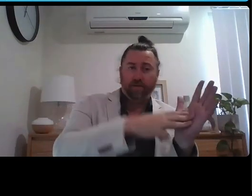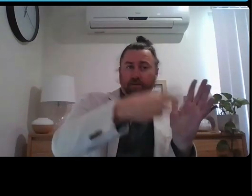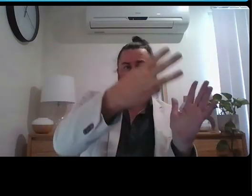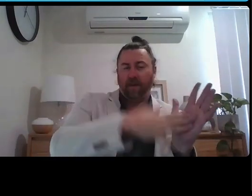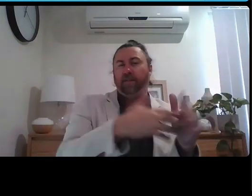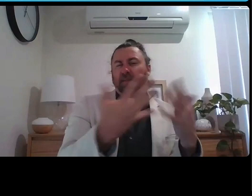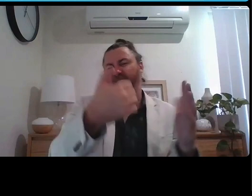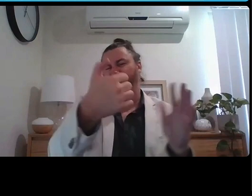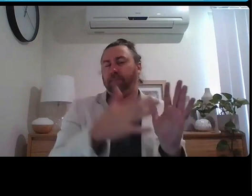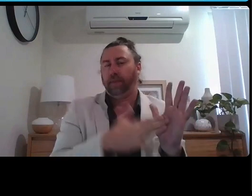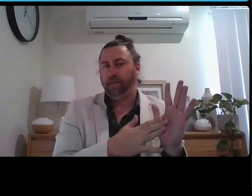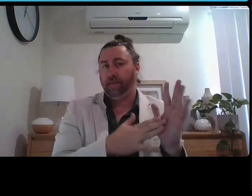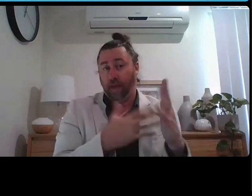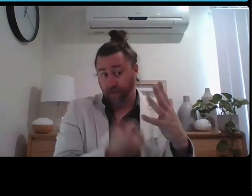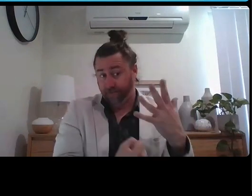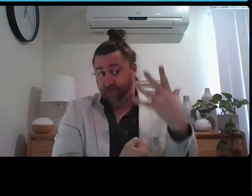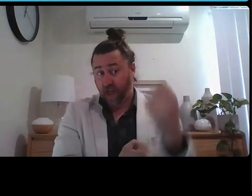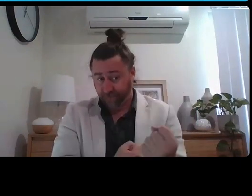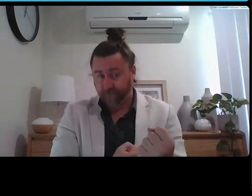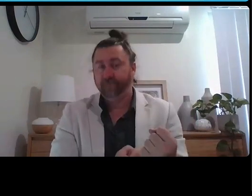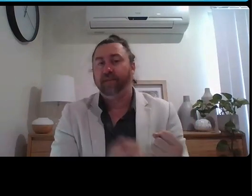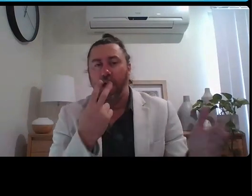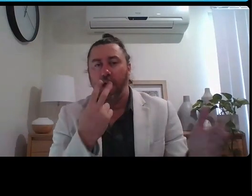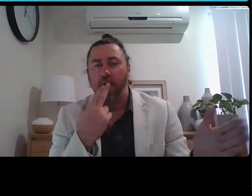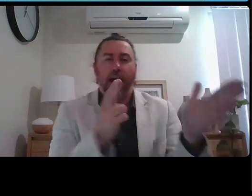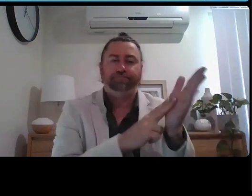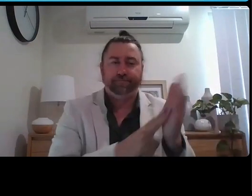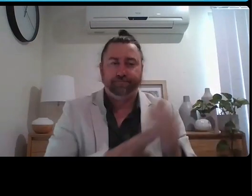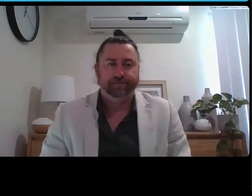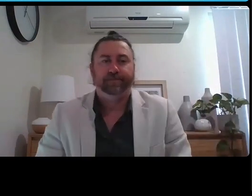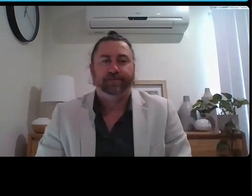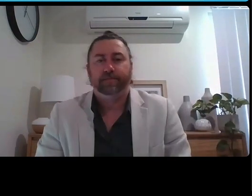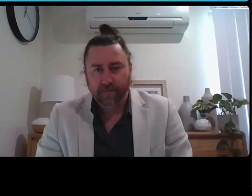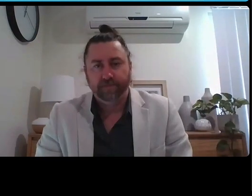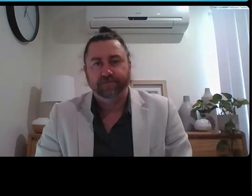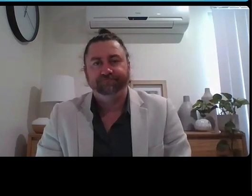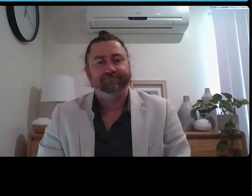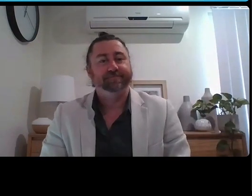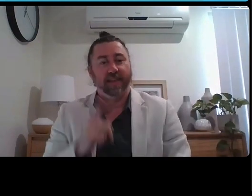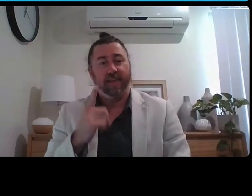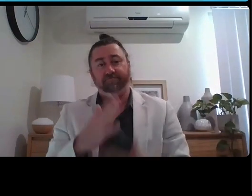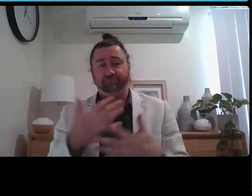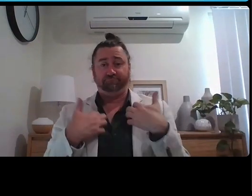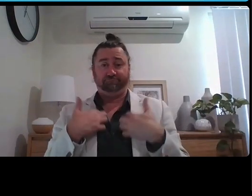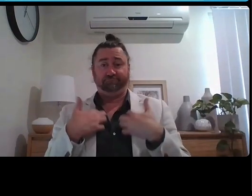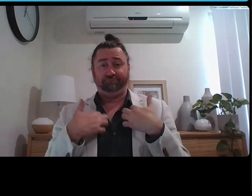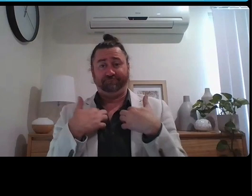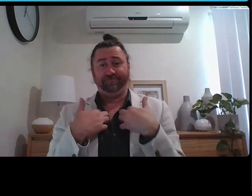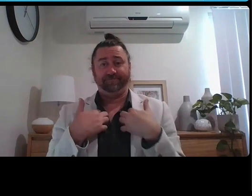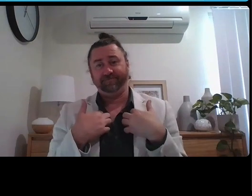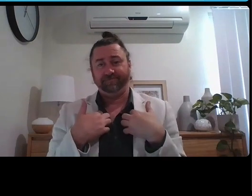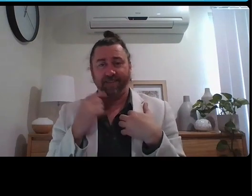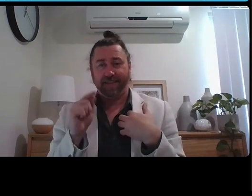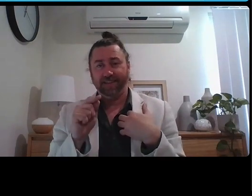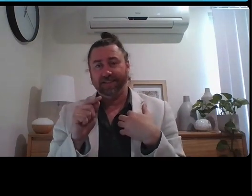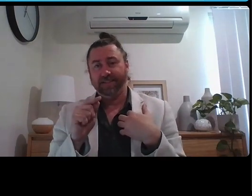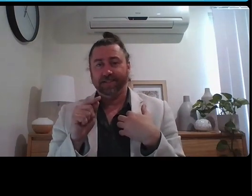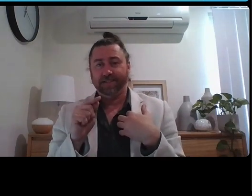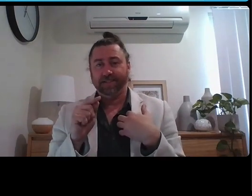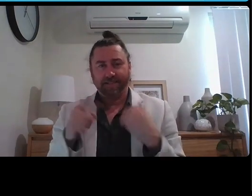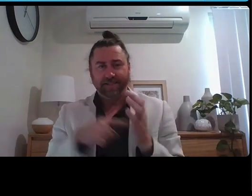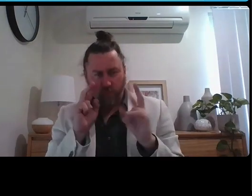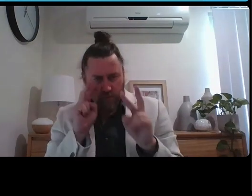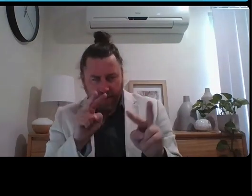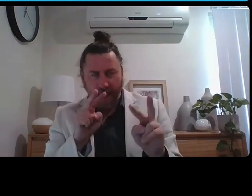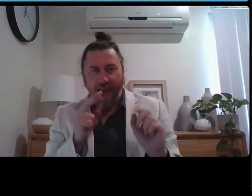6 months. So now the more exciting bit, I think it's potentially a little bit more tangible in any